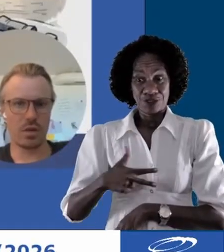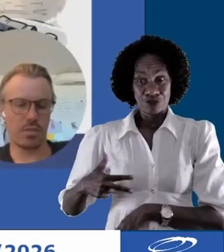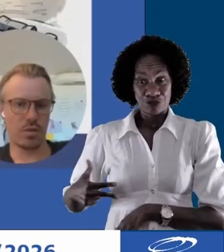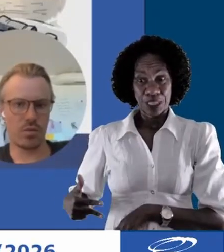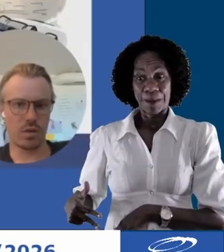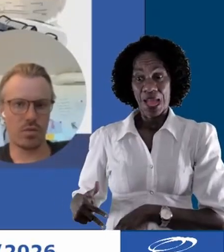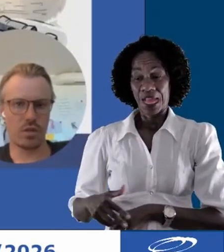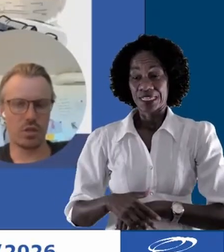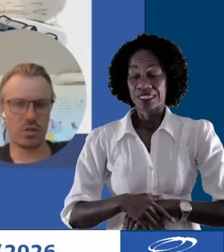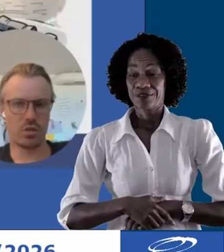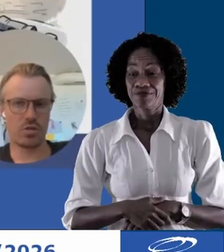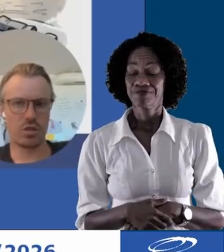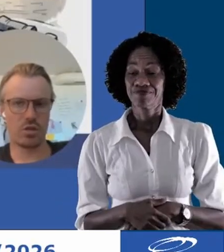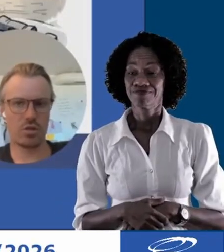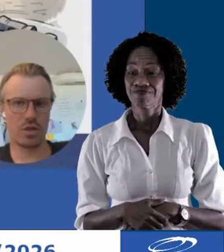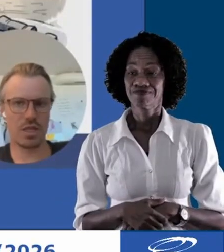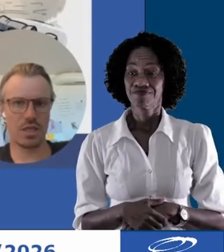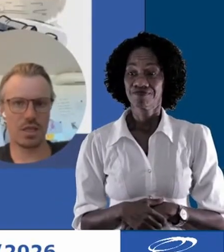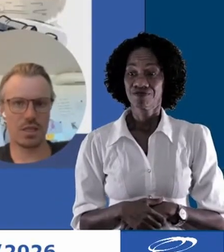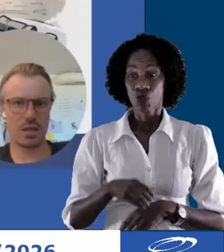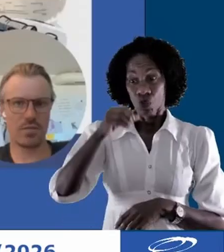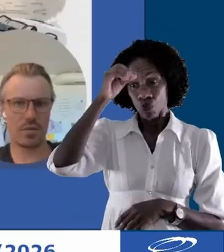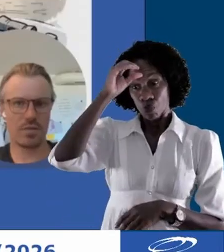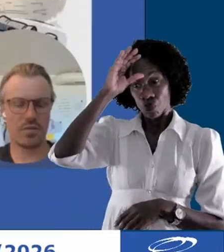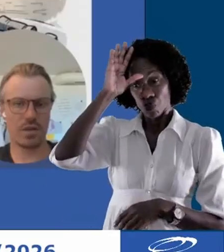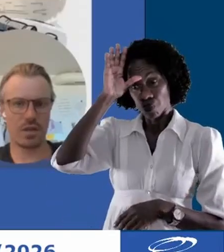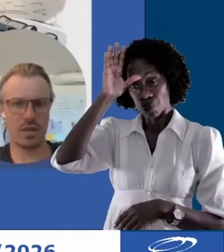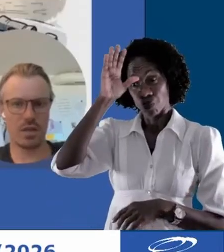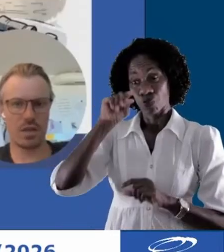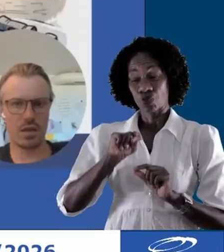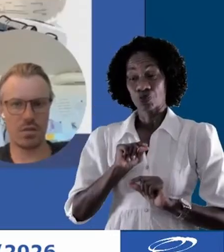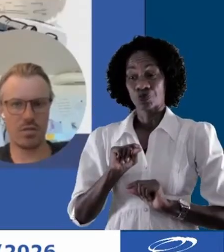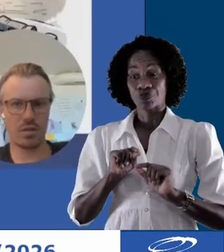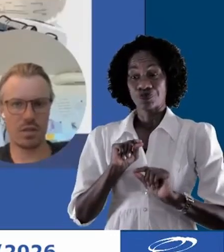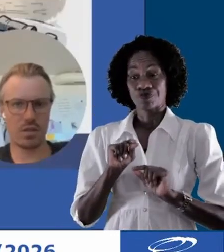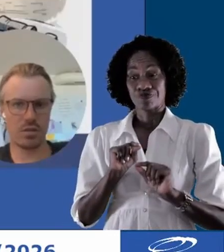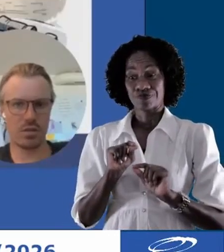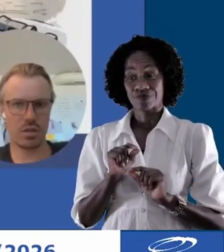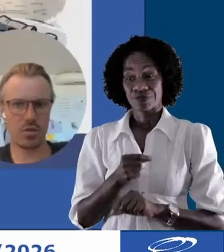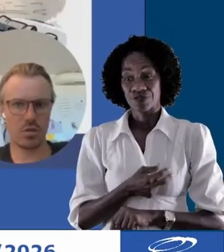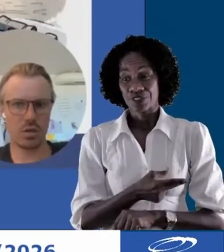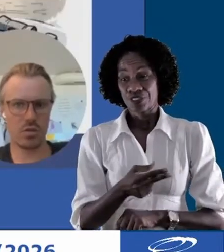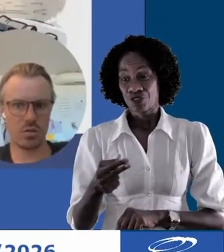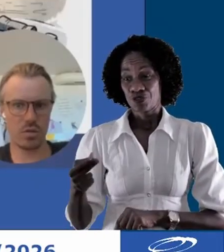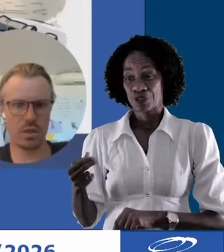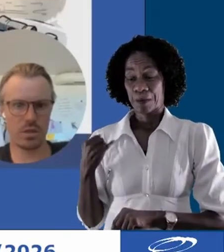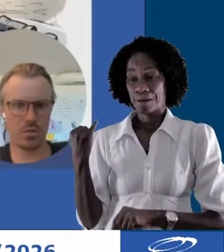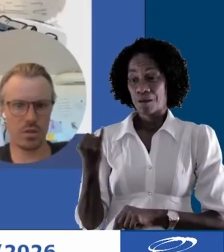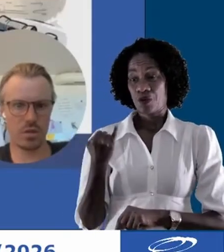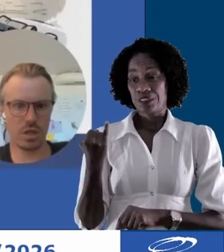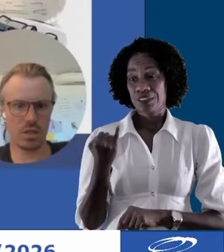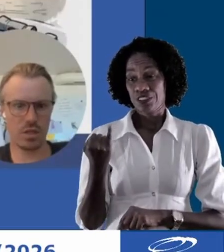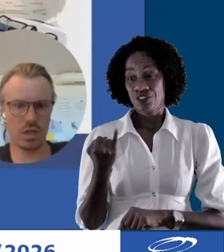antibiotic bone or tissue concentration should ideally stem from different clinically relevant scenarios and according to the